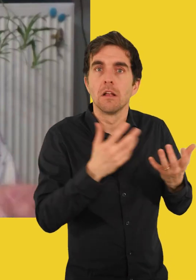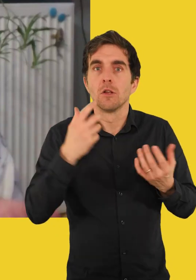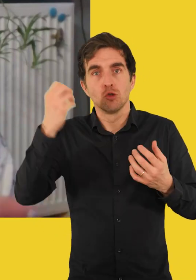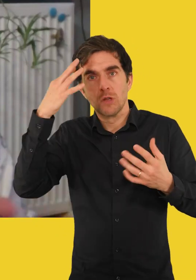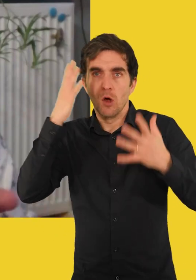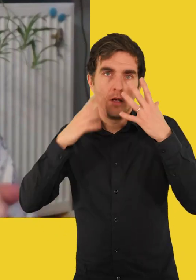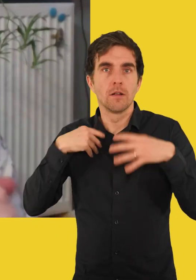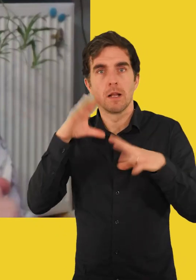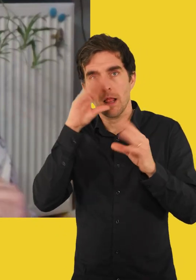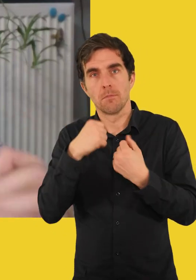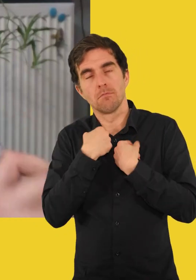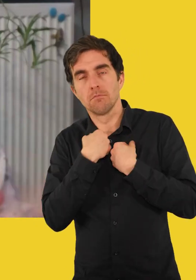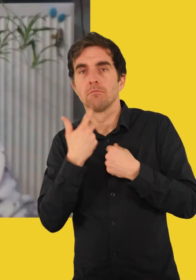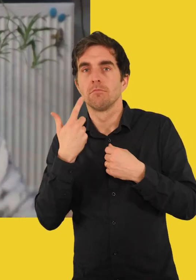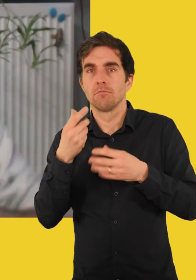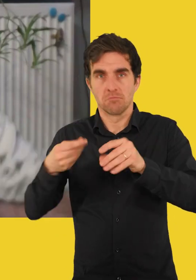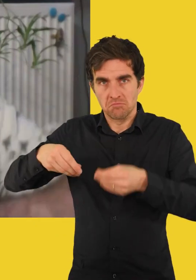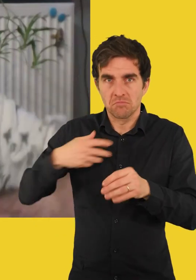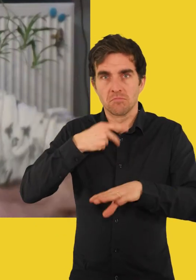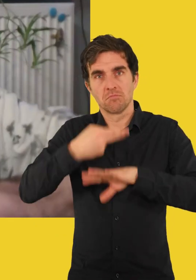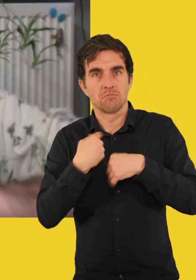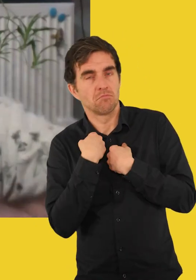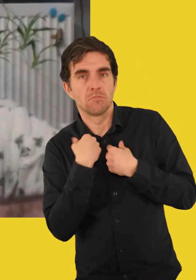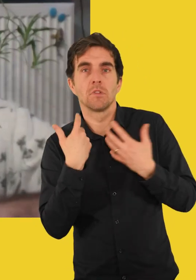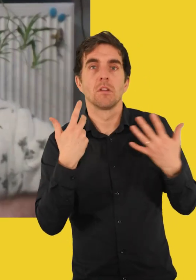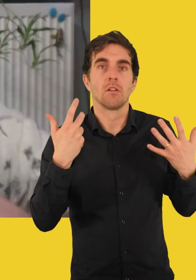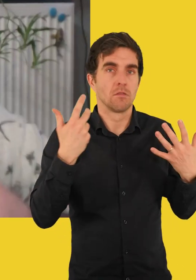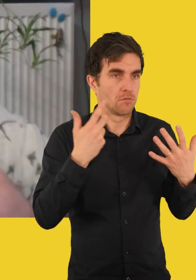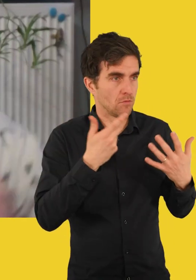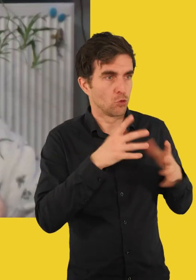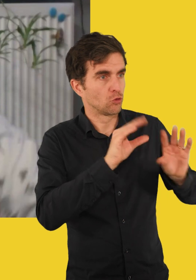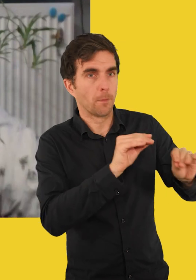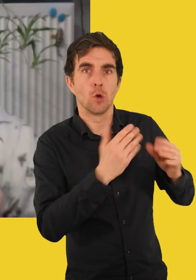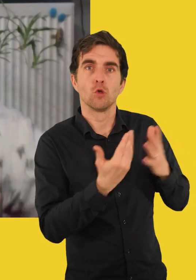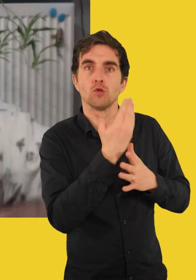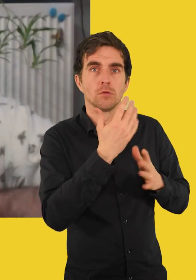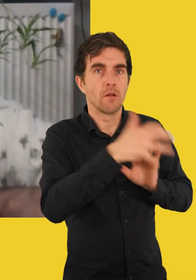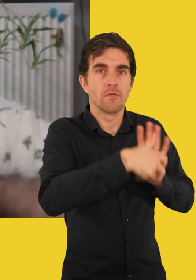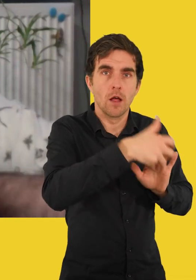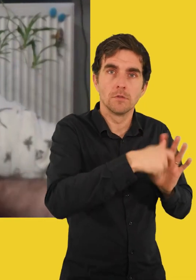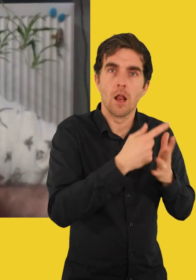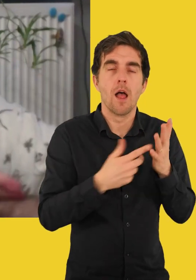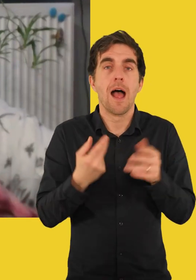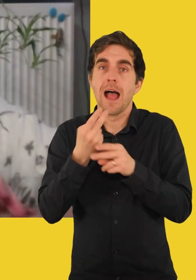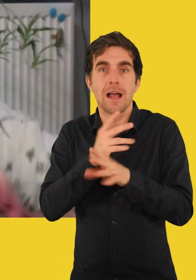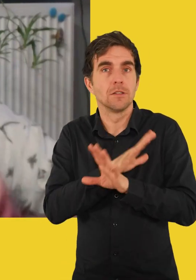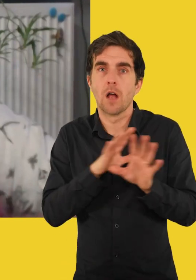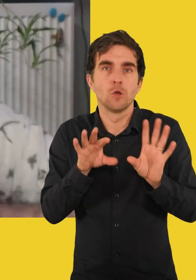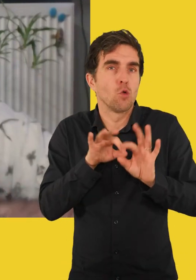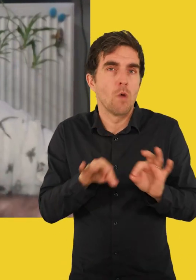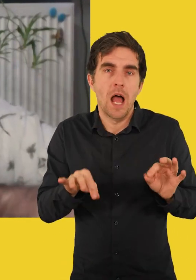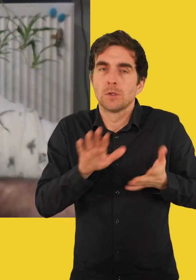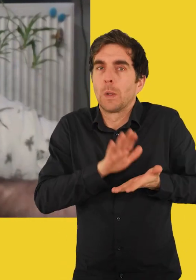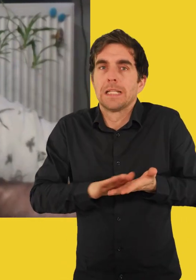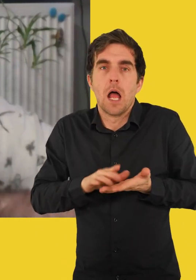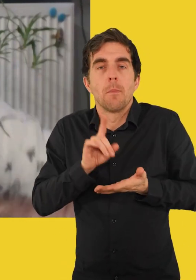rest and sleep, positioning my slumber-slackened limbs to blockade new fossil fuel development projects. This care isn't quiet or